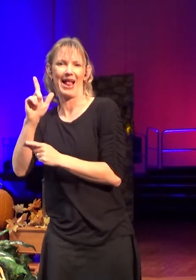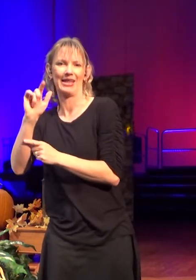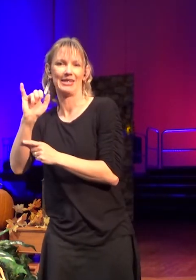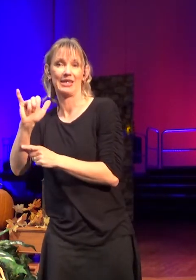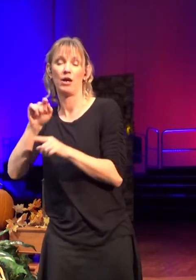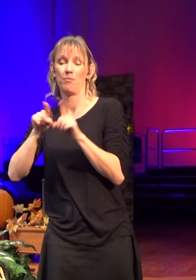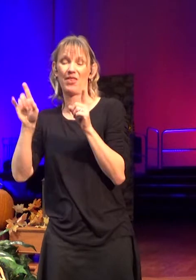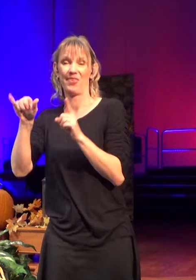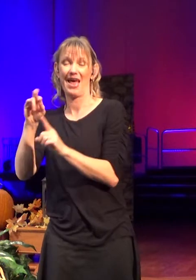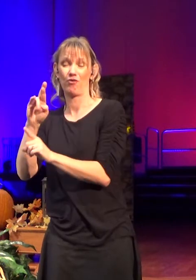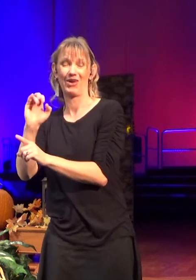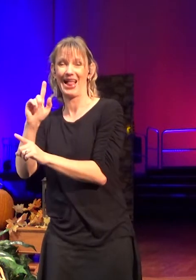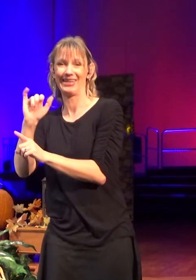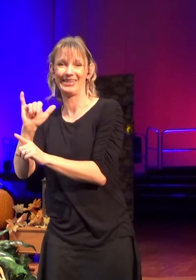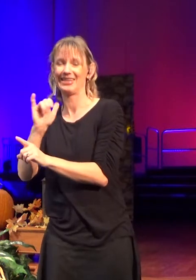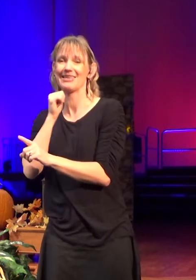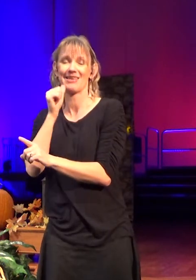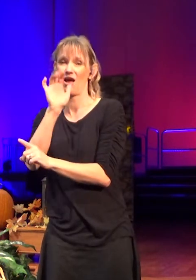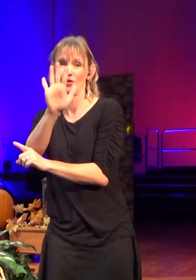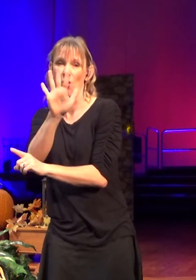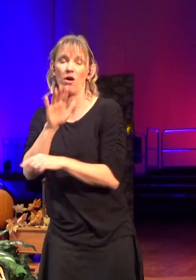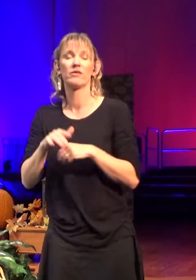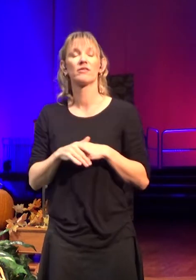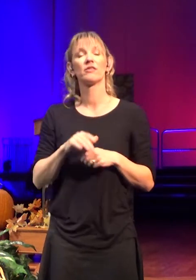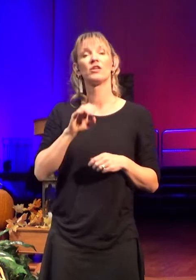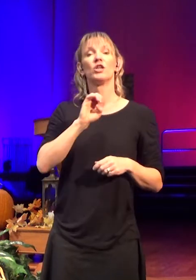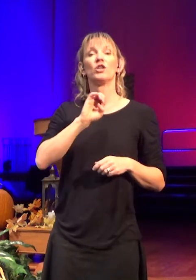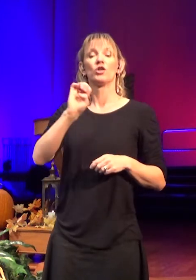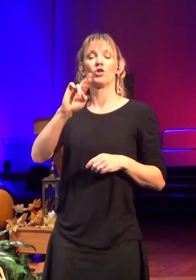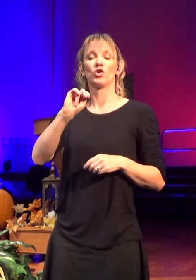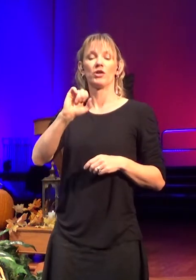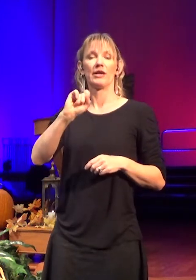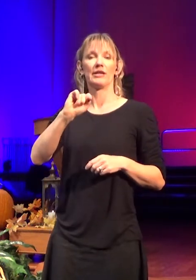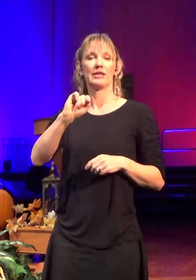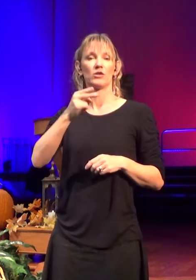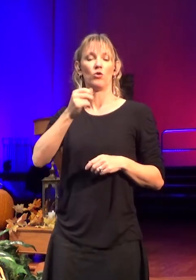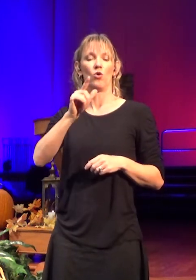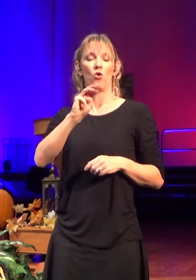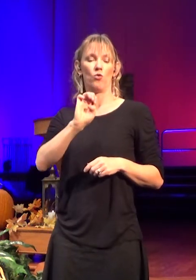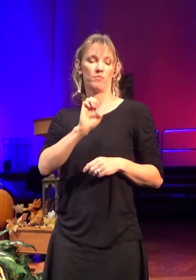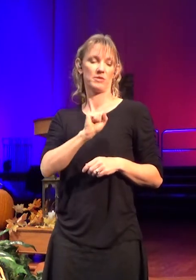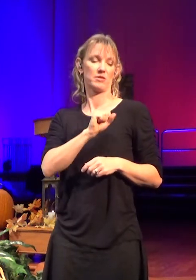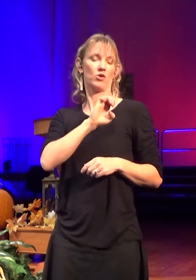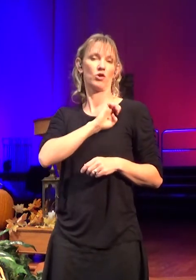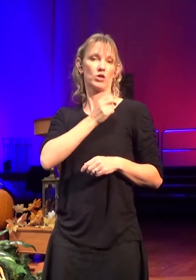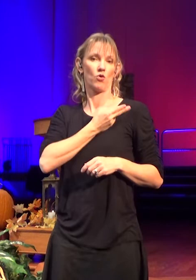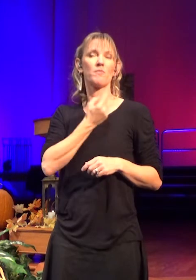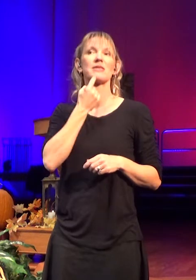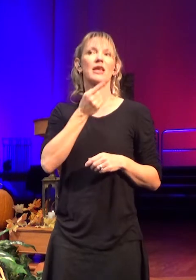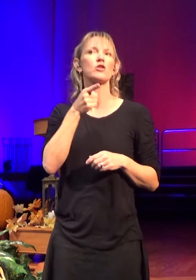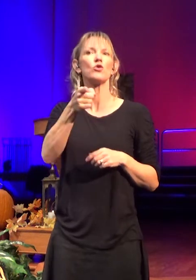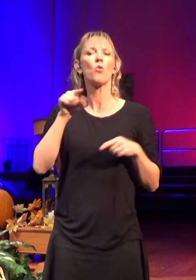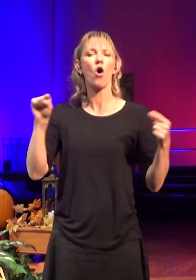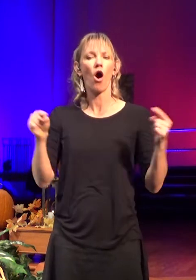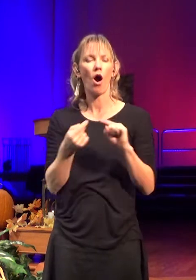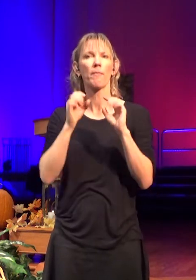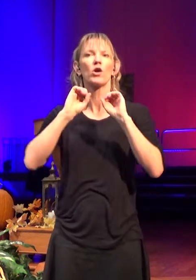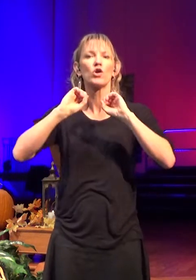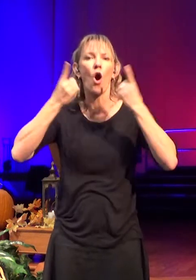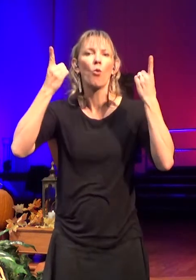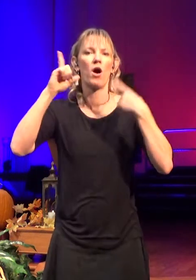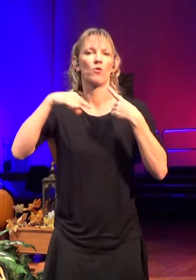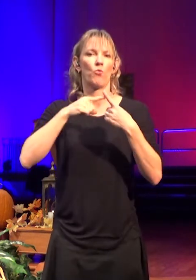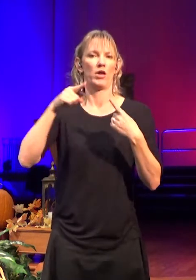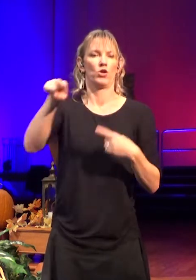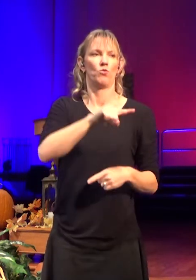in truth is not your own. Ernest Holmes tells us, you harm no one by